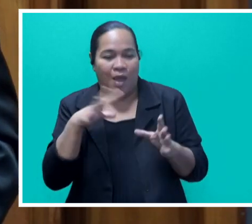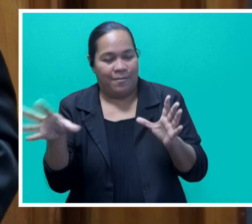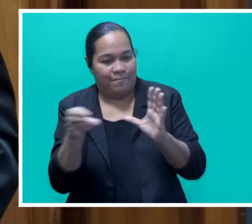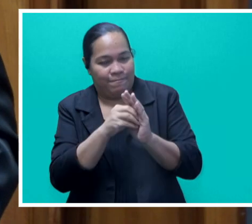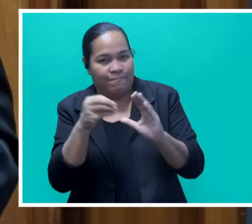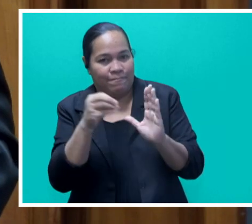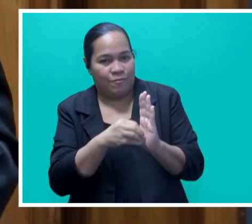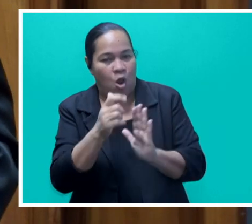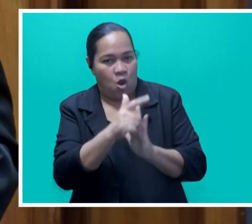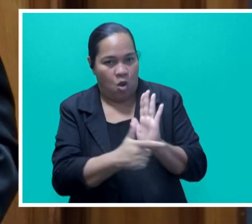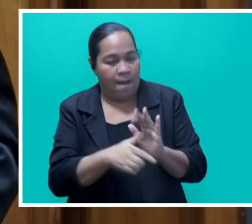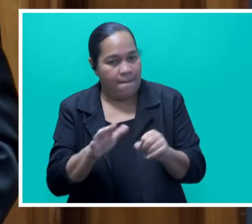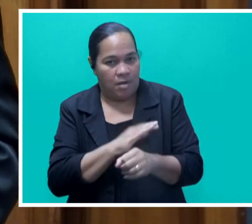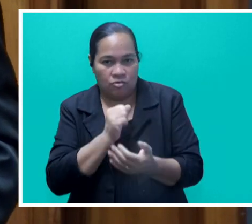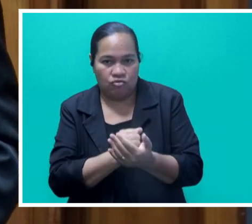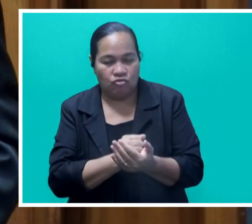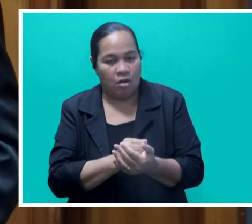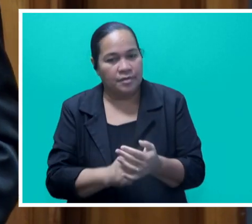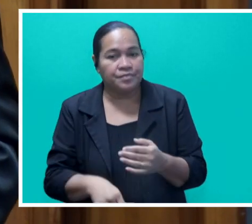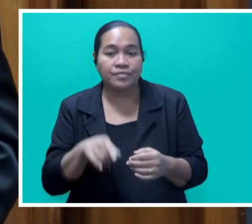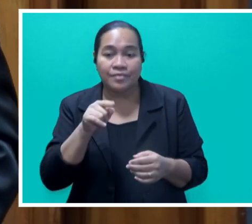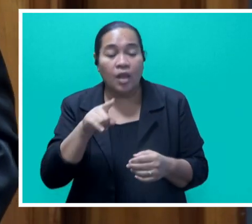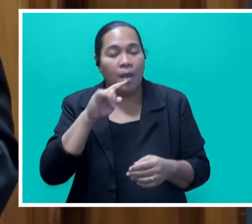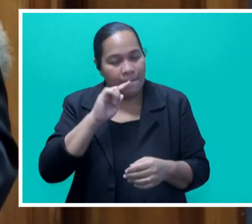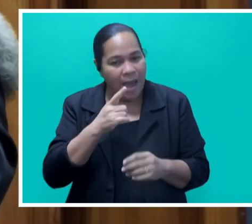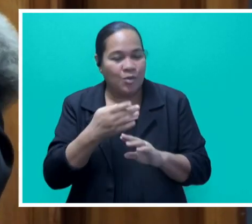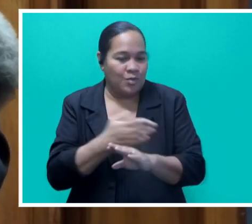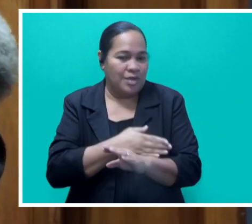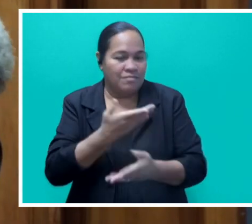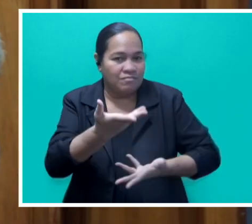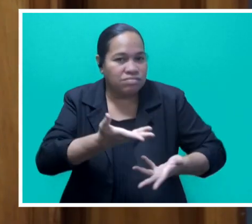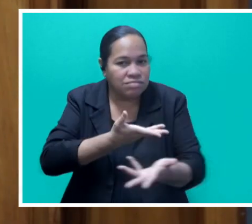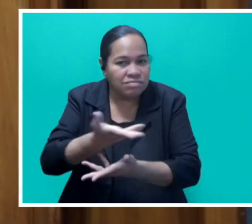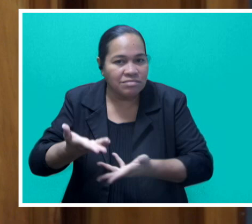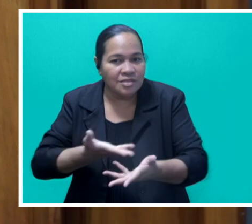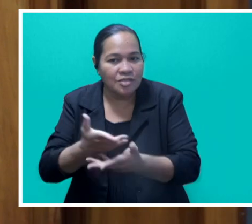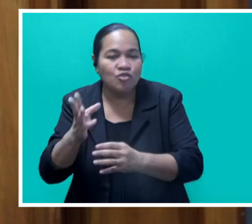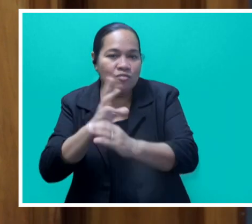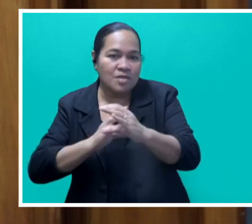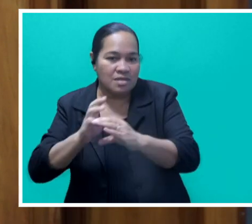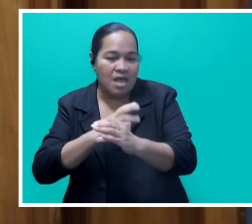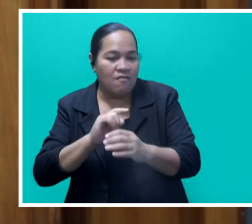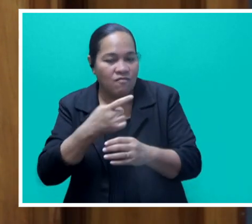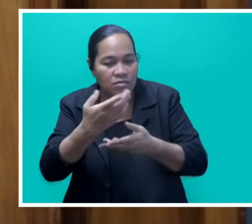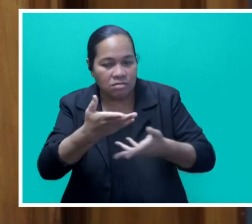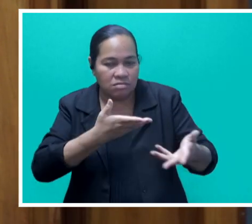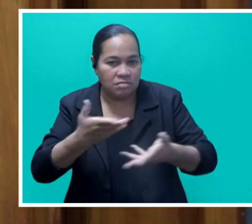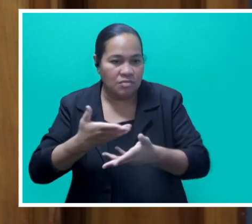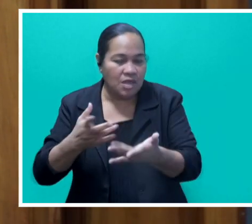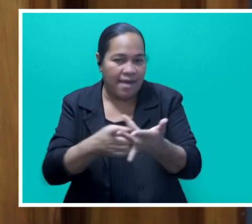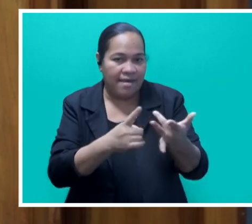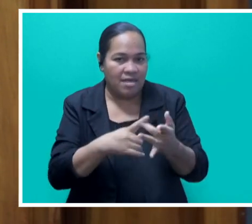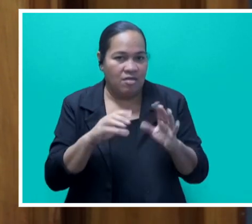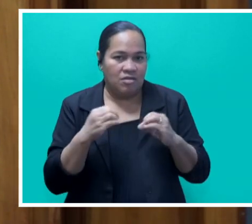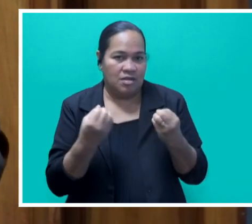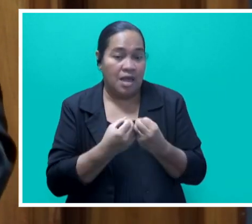proposing. Be assured, full consultation will take place before it is presented. We are also mindful